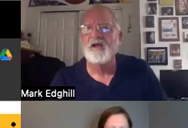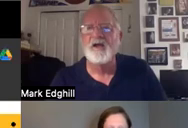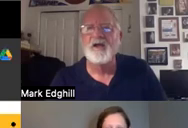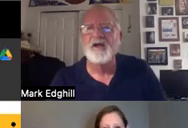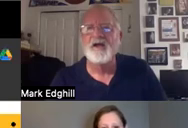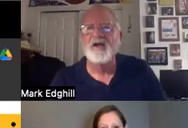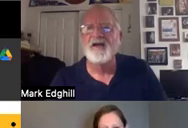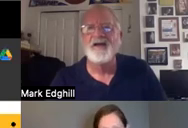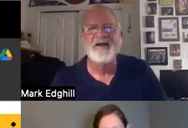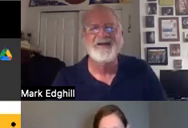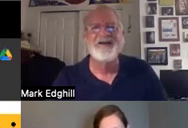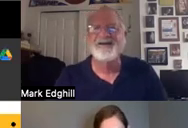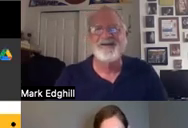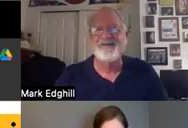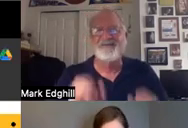Okay.